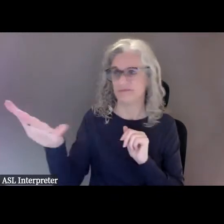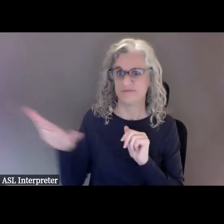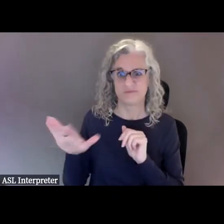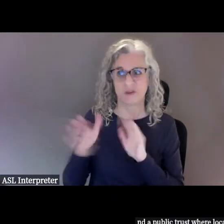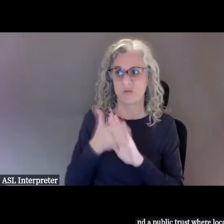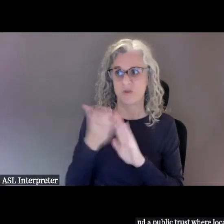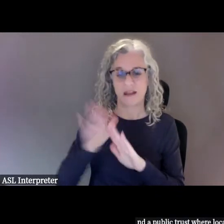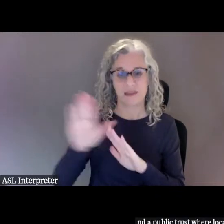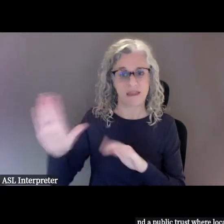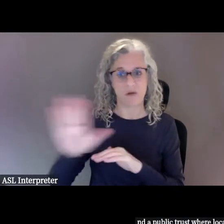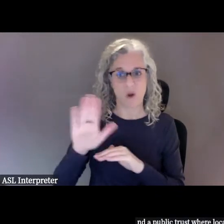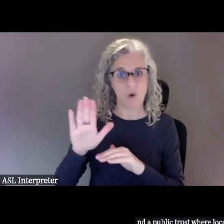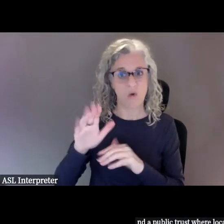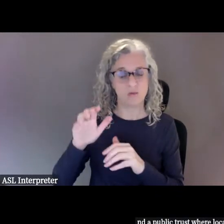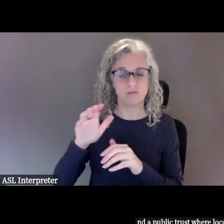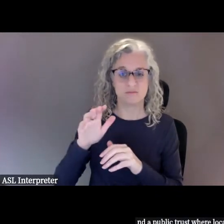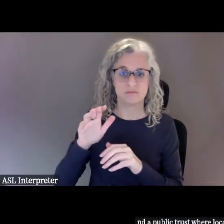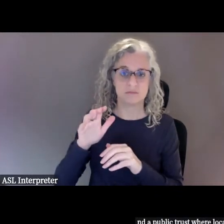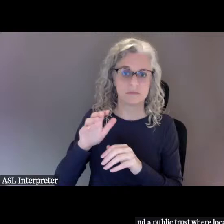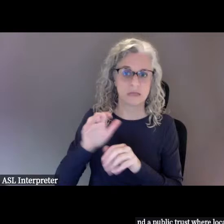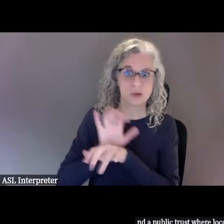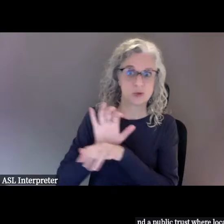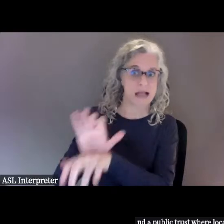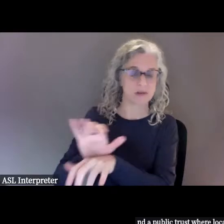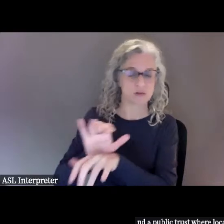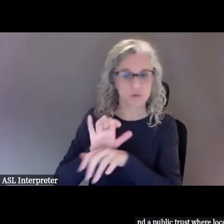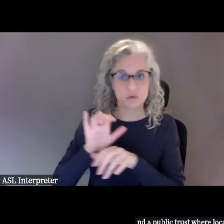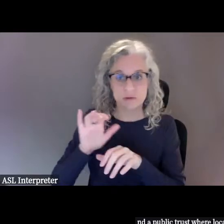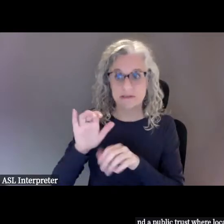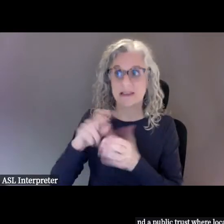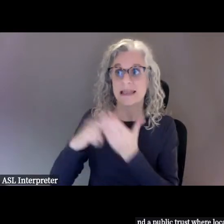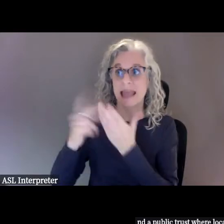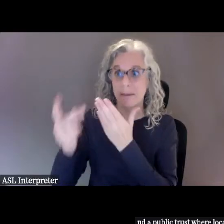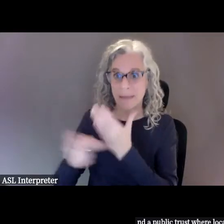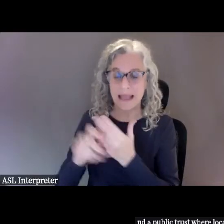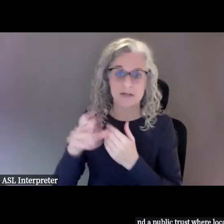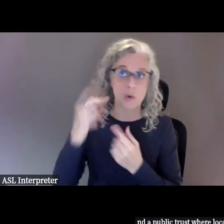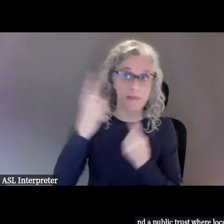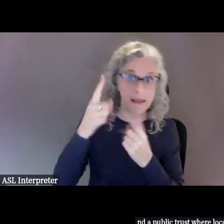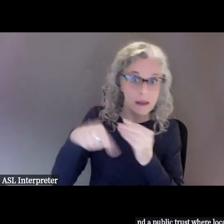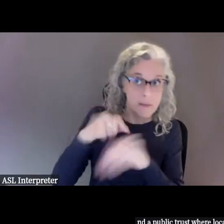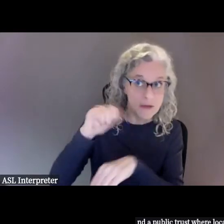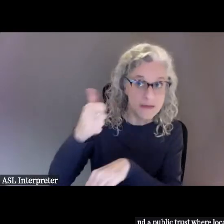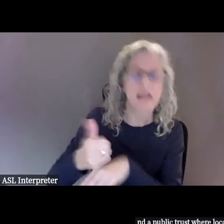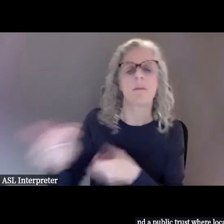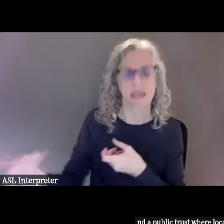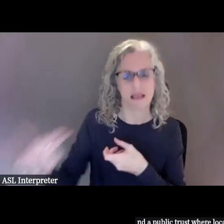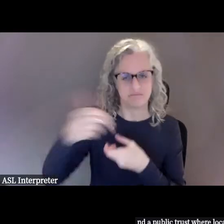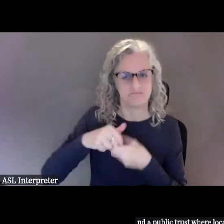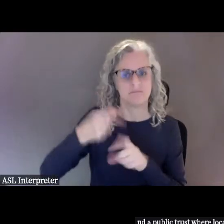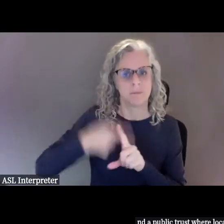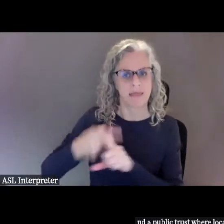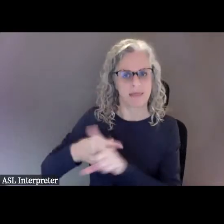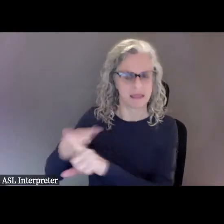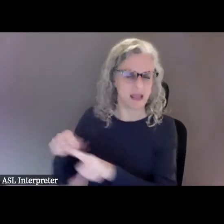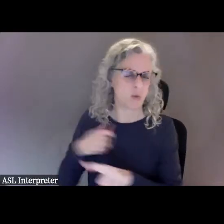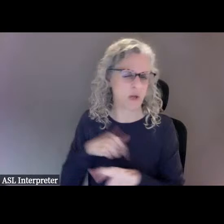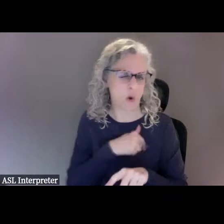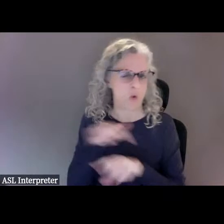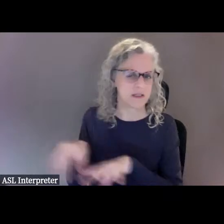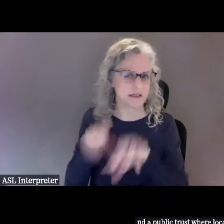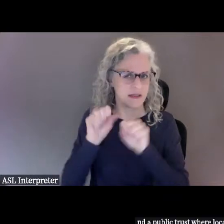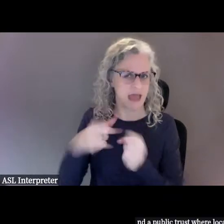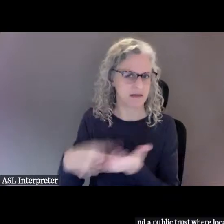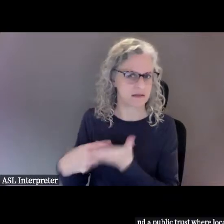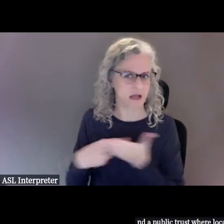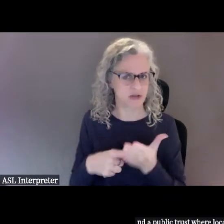own grassroots campaigns or thinking of starting one join once a month to come together and strategize. And we also host that space. So we can